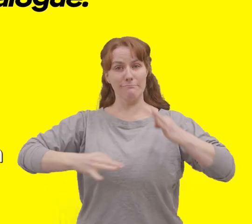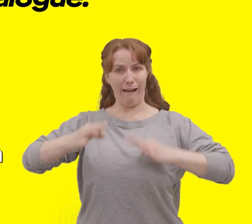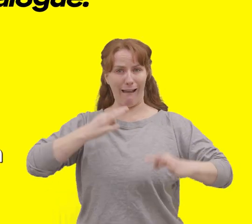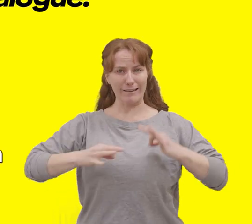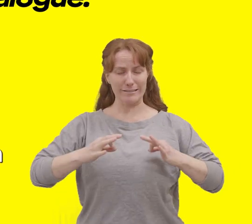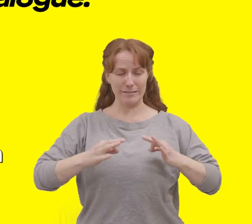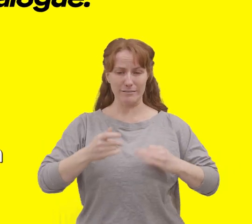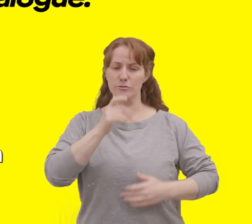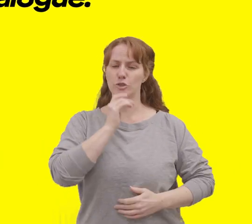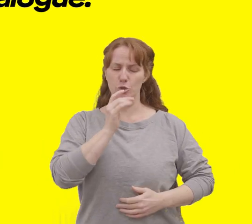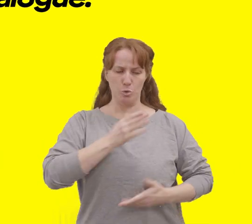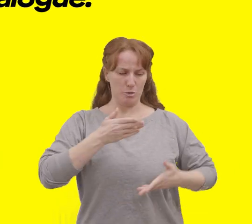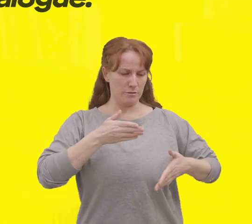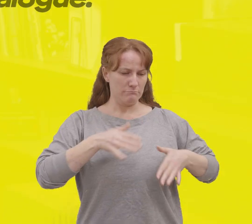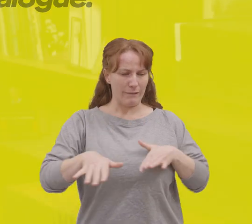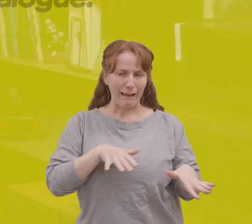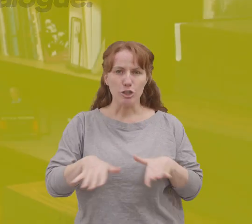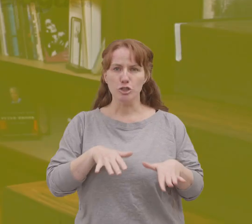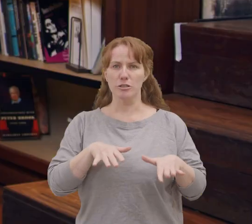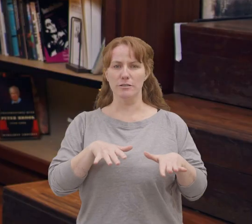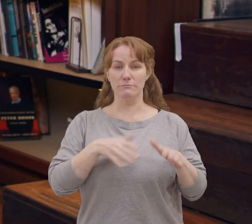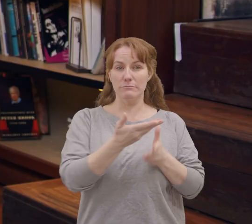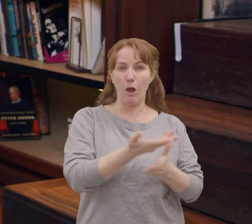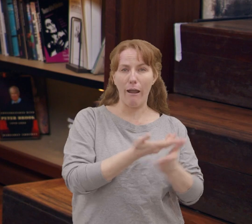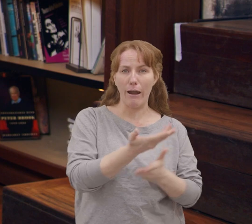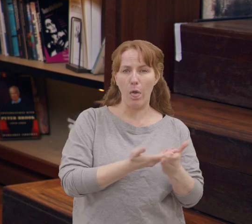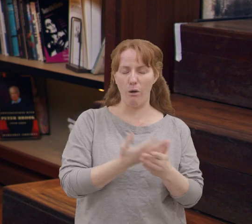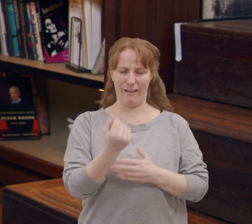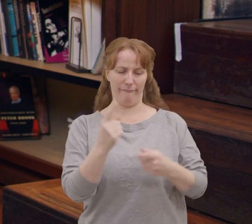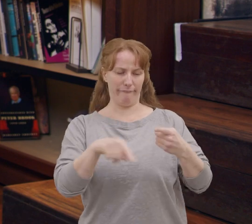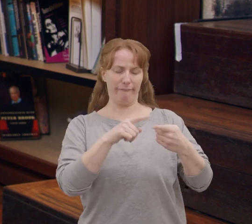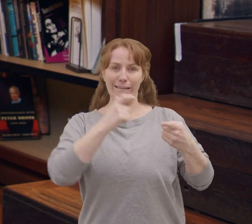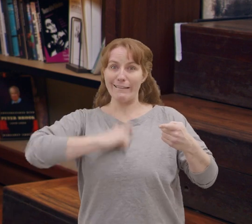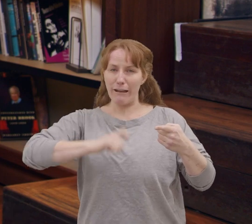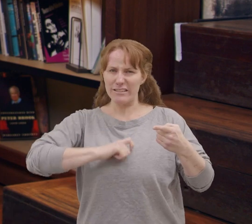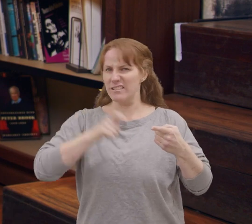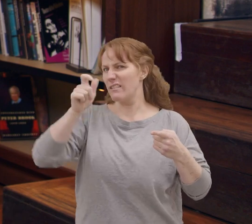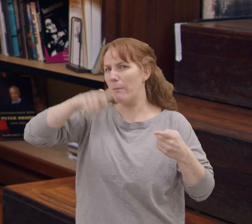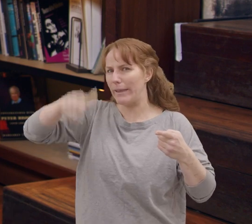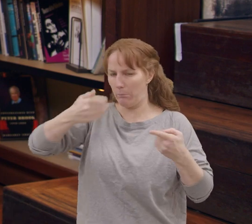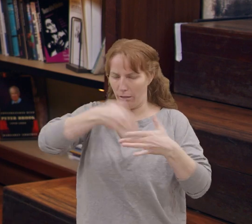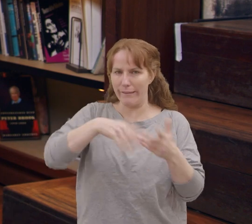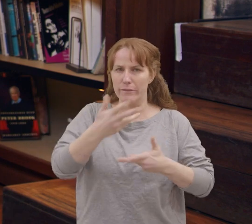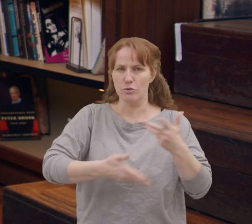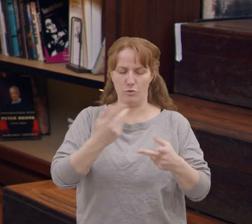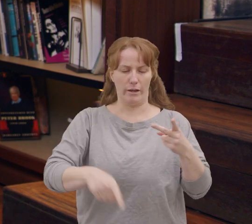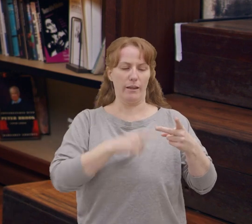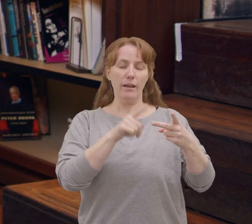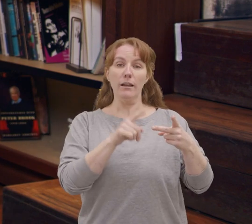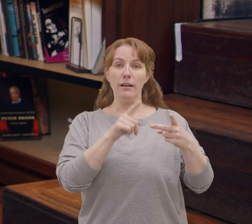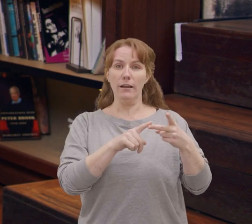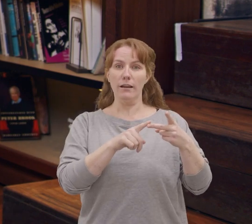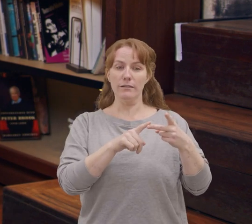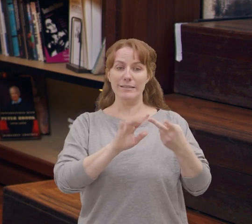actors perform through action and through dialogue. A play has different components. It has characters, and these are the people or the beings in the